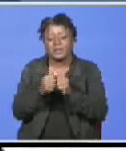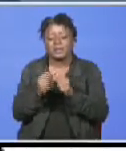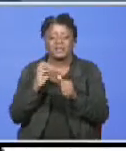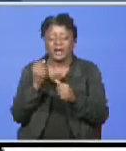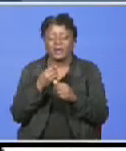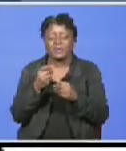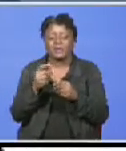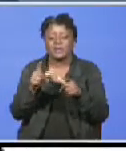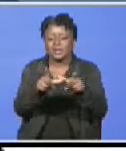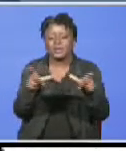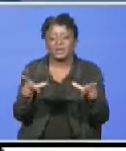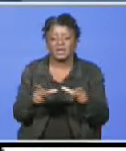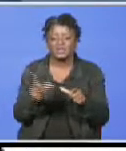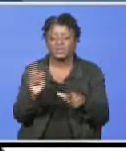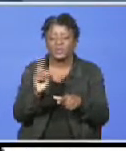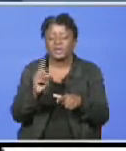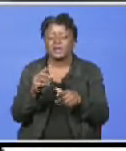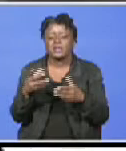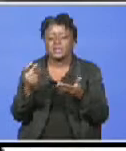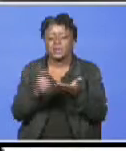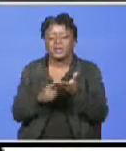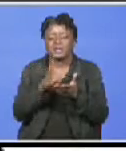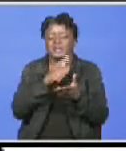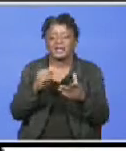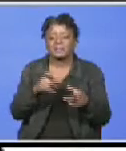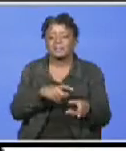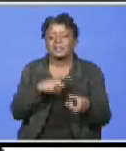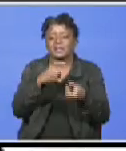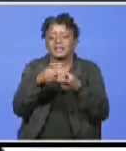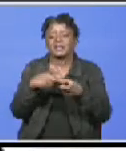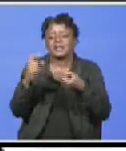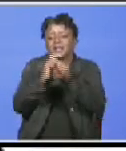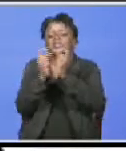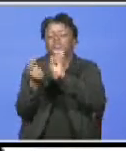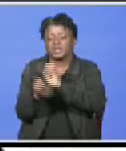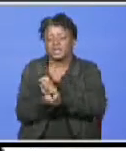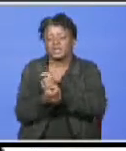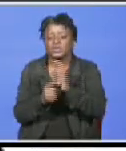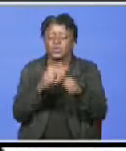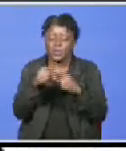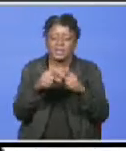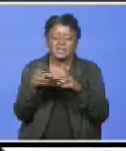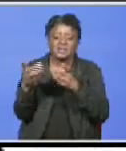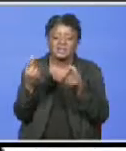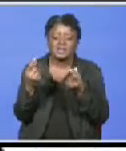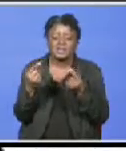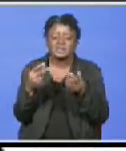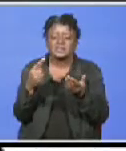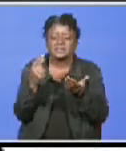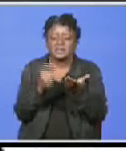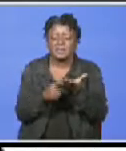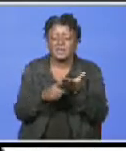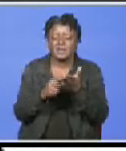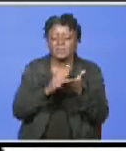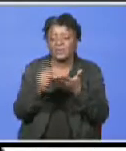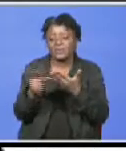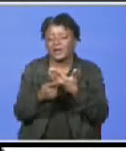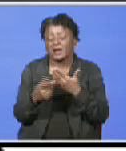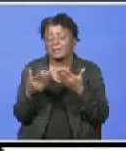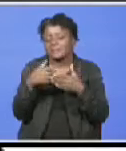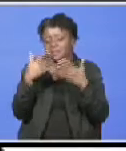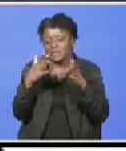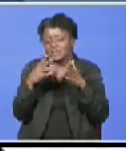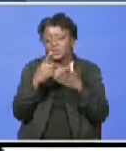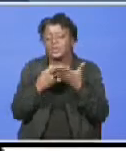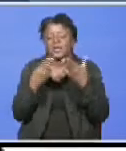locations where these coins can be redeemed. Mr. Campbell, when does the penny program end, and what happens when the program does end?